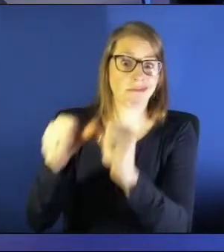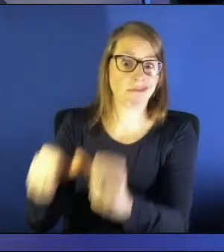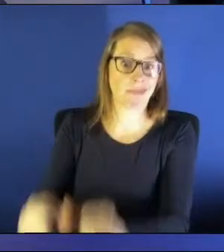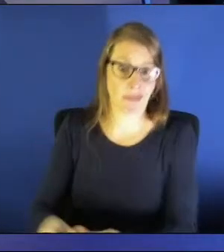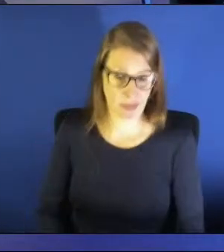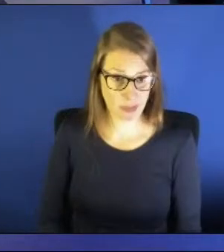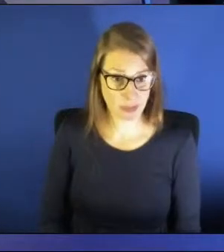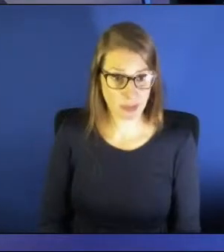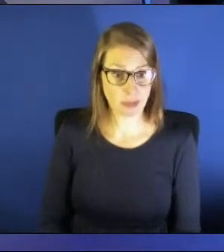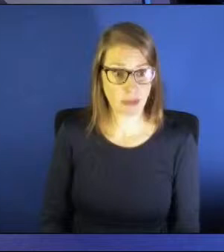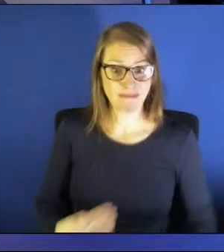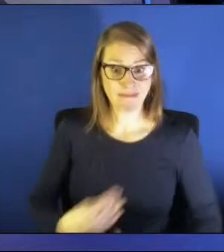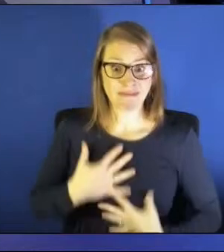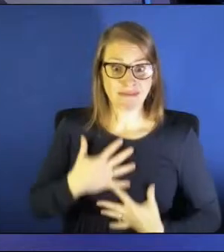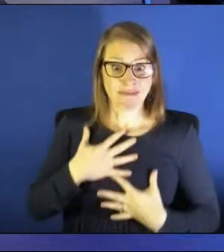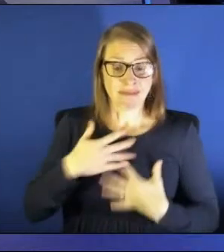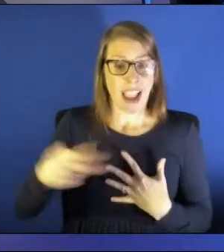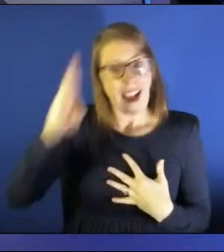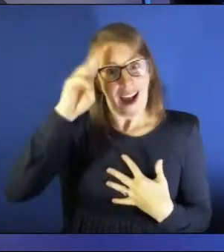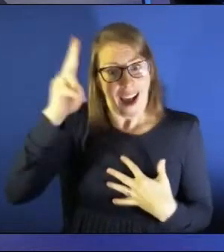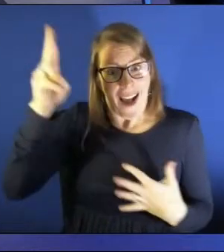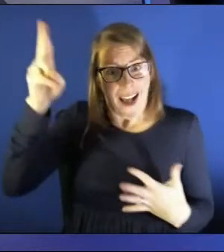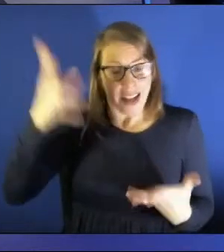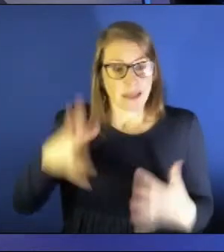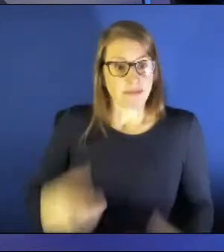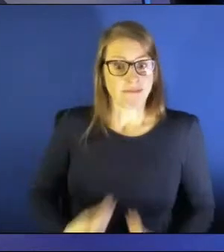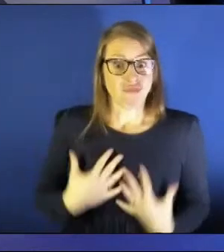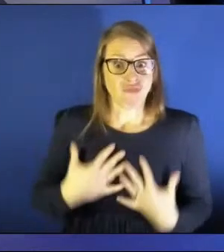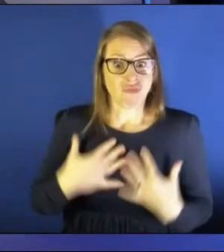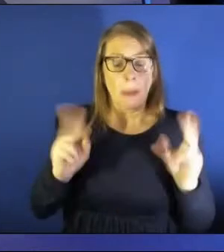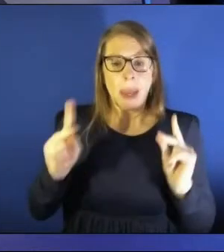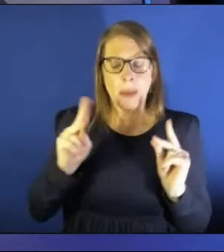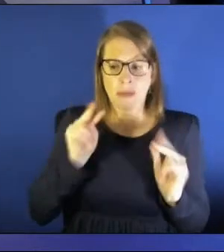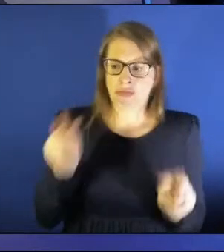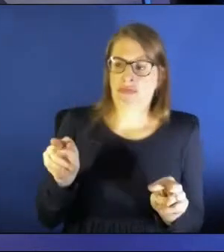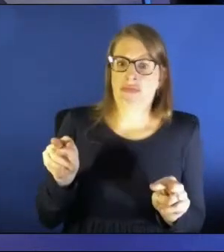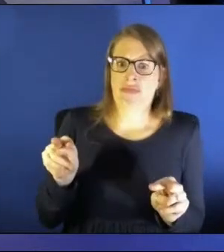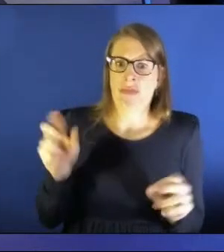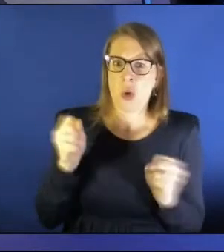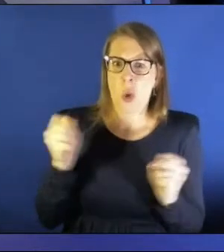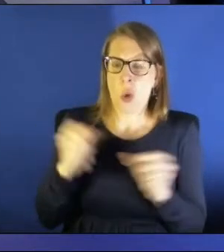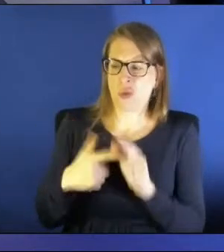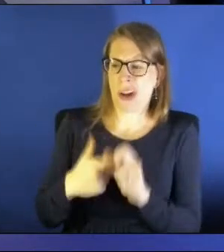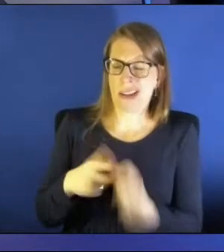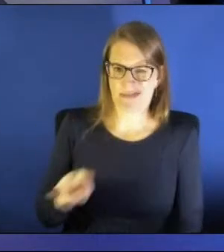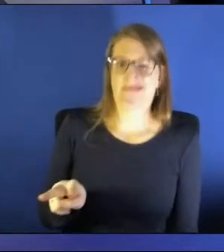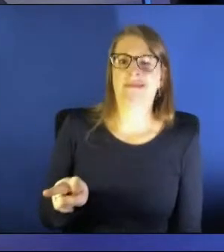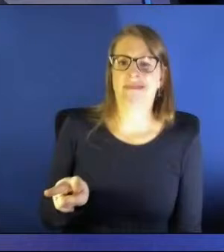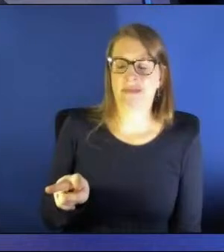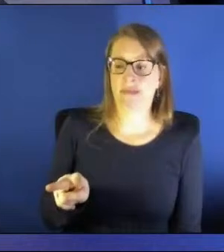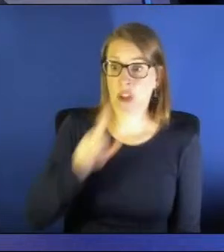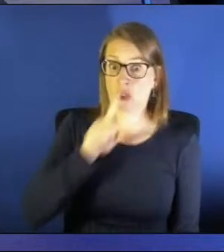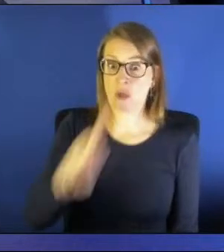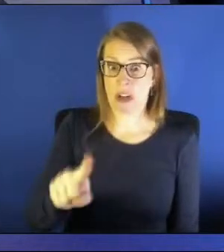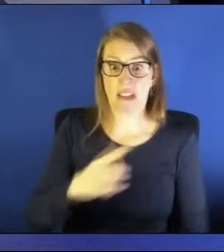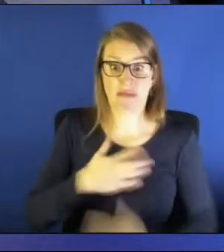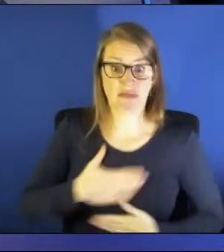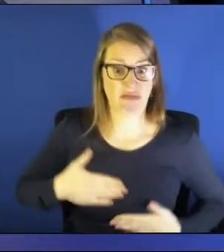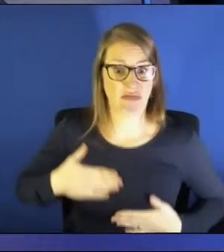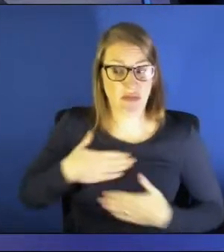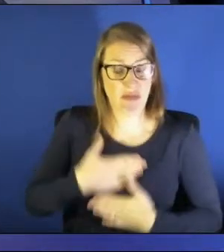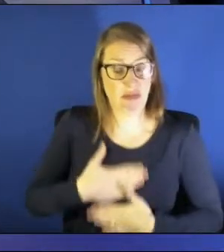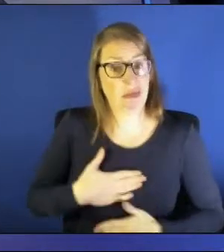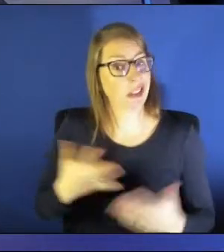you get from running? When I watch people out there early in the morning, out in the cold, running, I'm thinking they must really be getting something really good out of